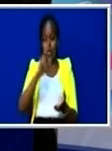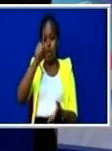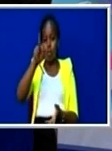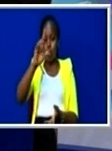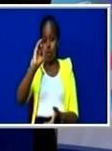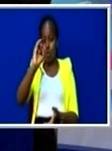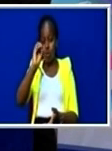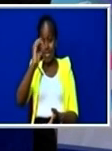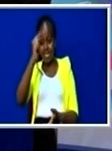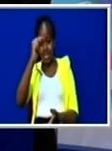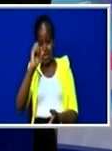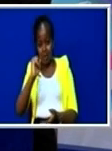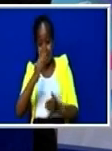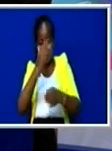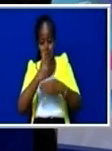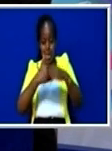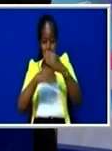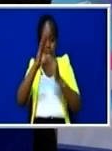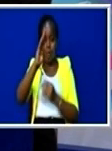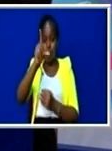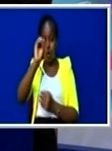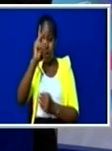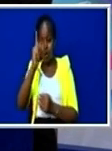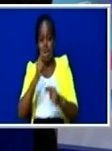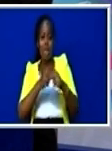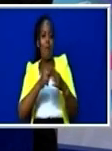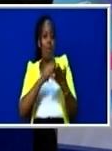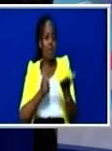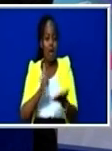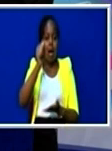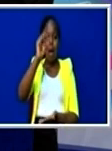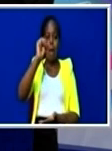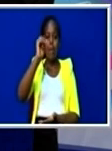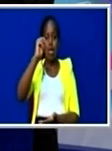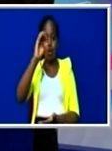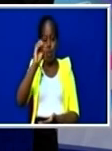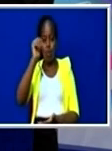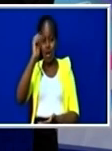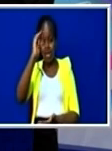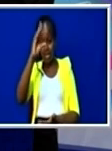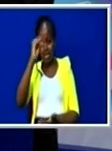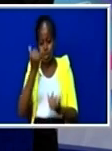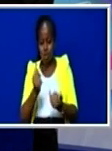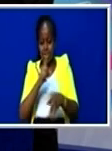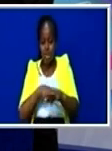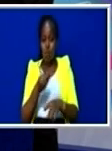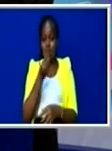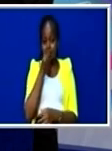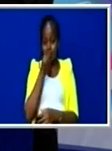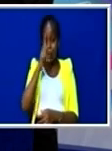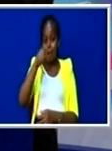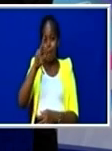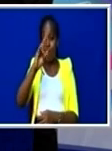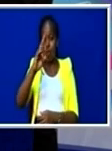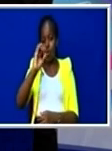proteins, the building blocks of proteins are the amino acids. So when we ingest proteins, ingesting